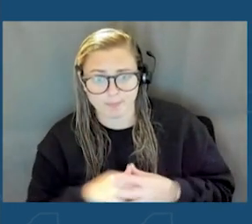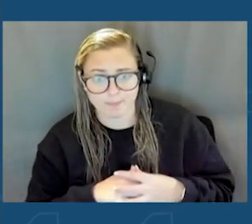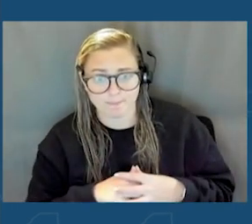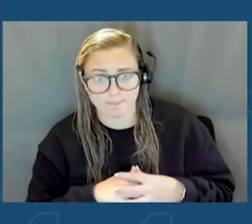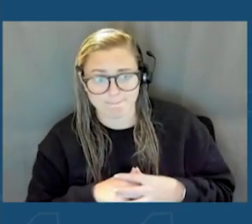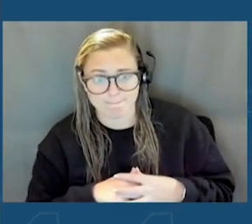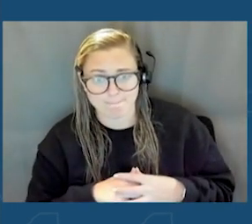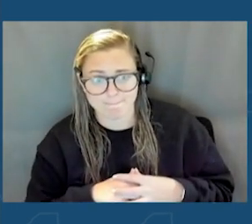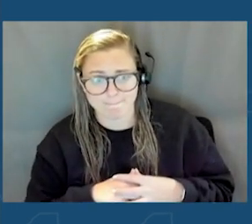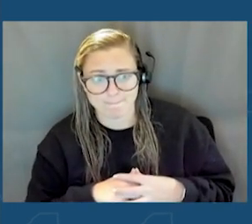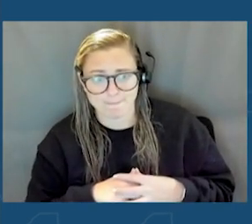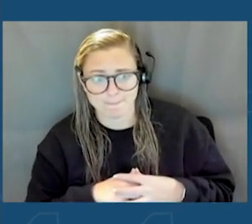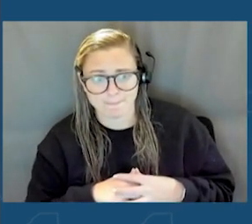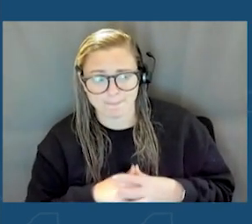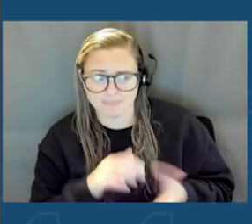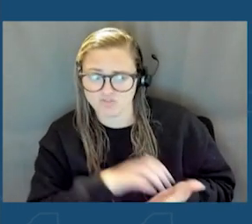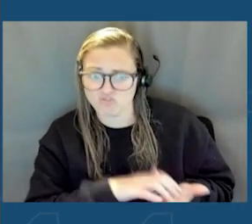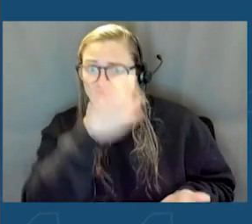rich